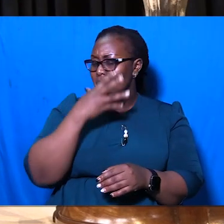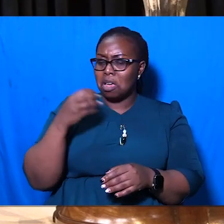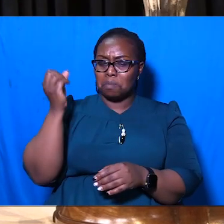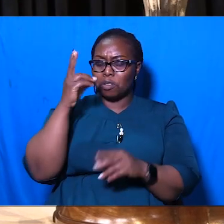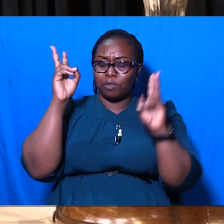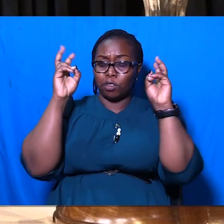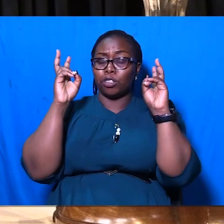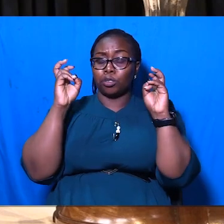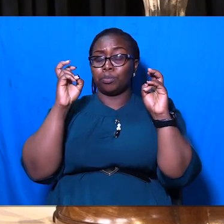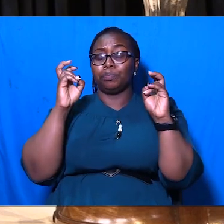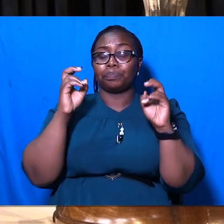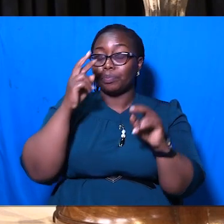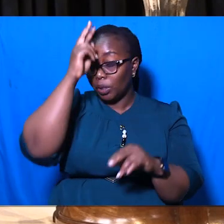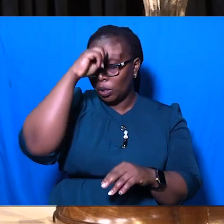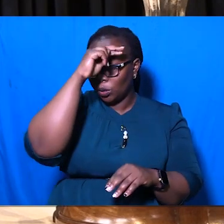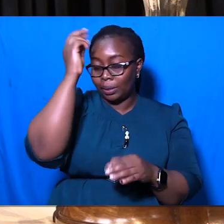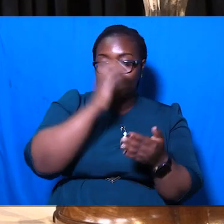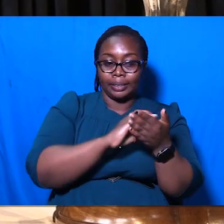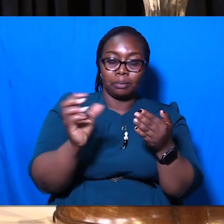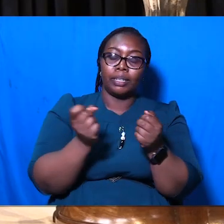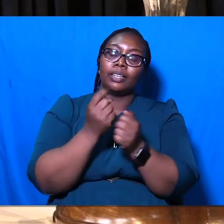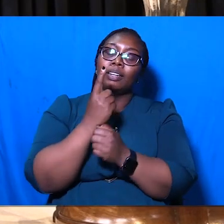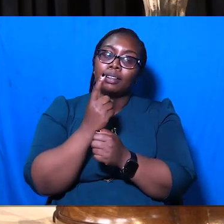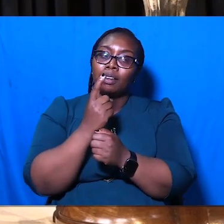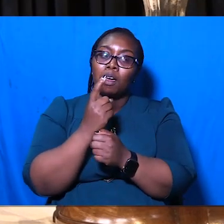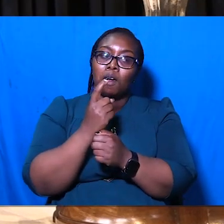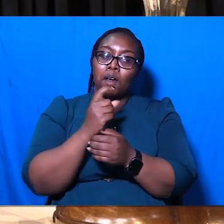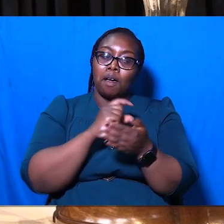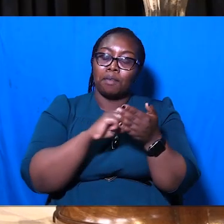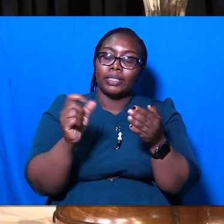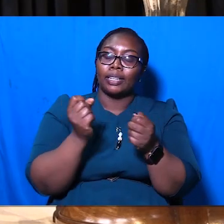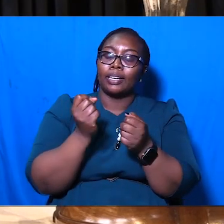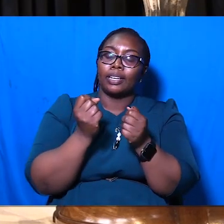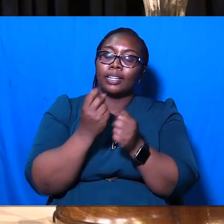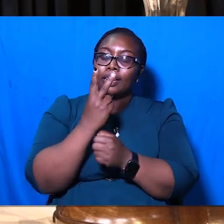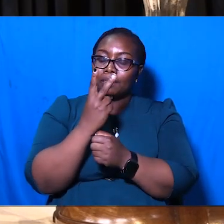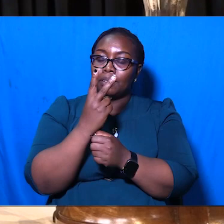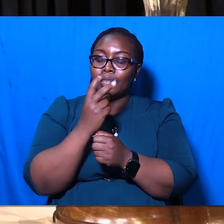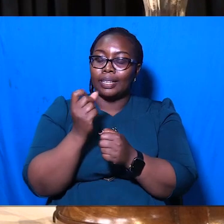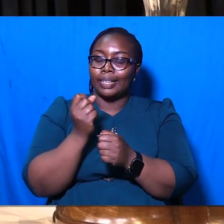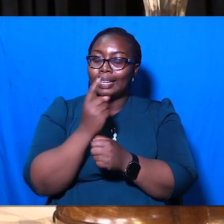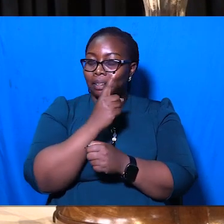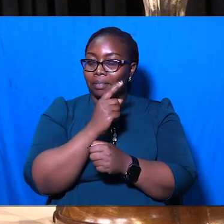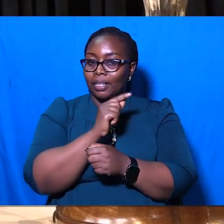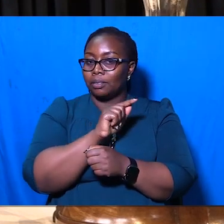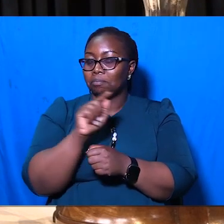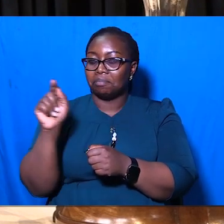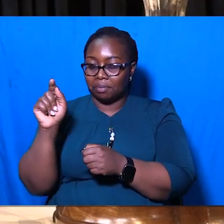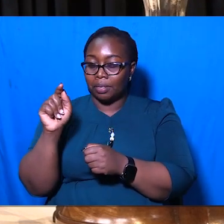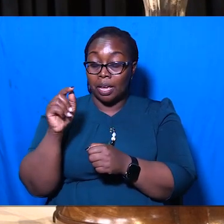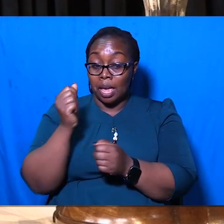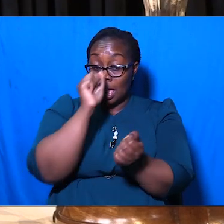looking at Romans chapter 11, beginning to read from verse 11 today. Paul writes and he says,